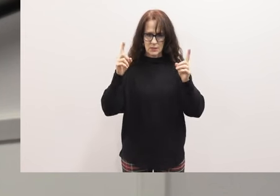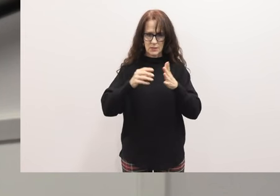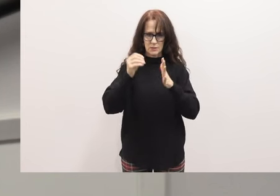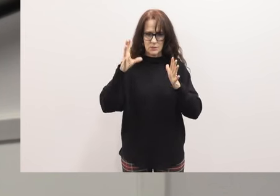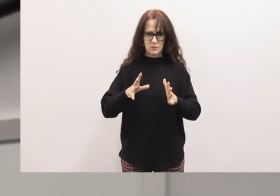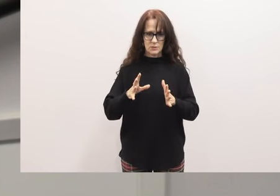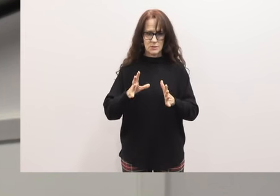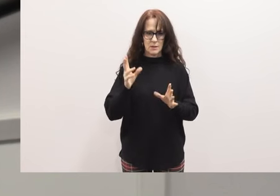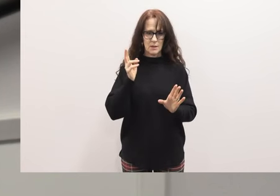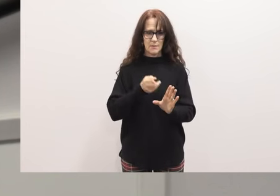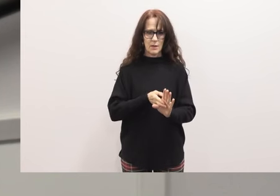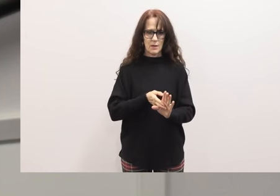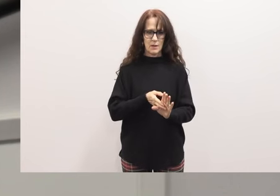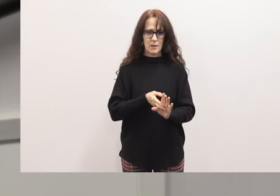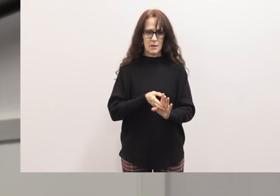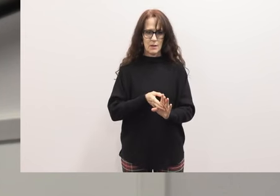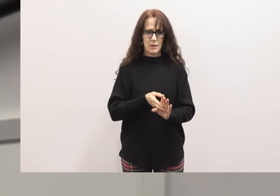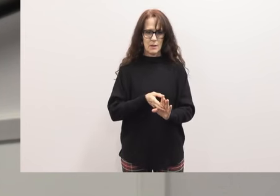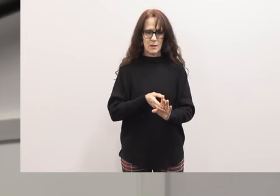participated in the